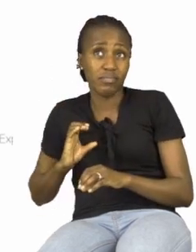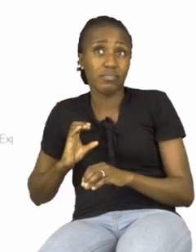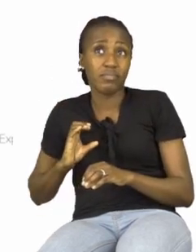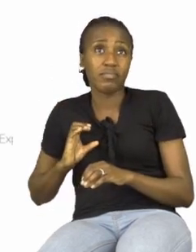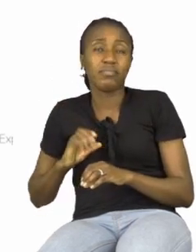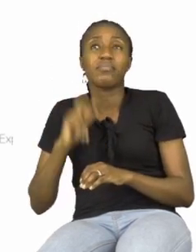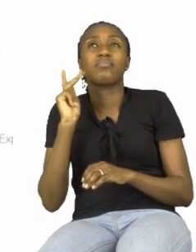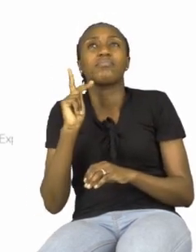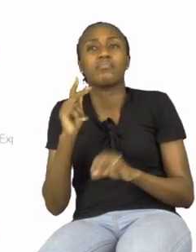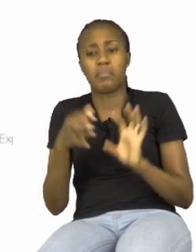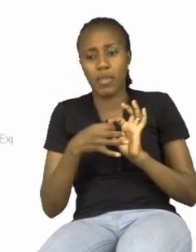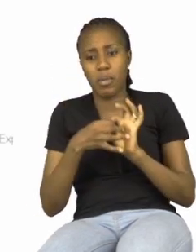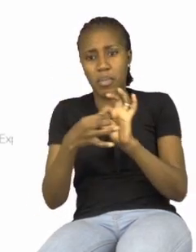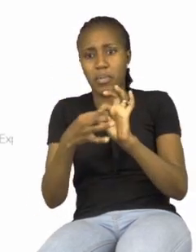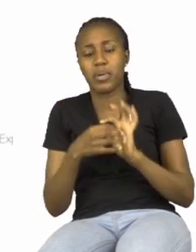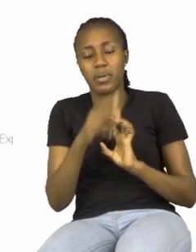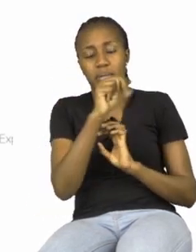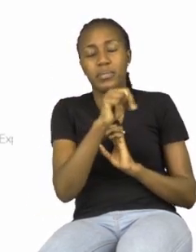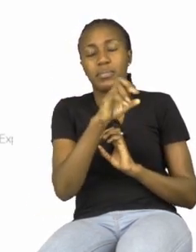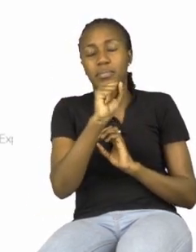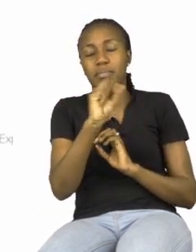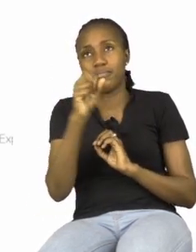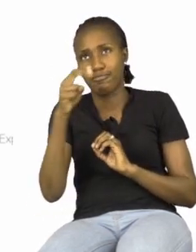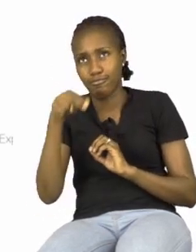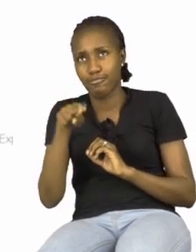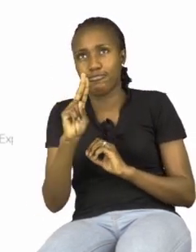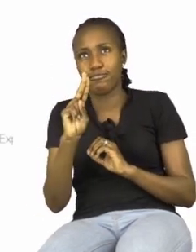relationships with the NSSU. So the